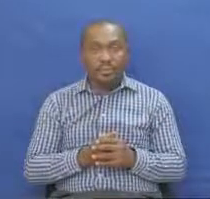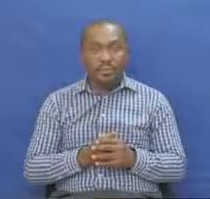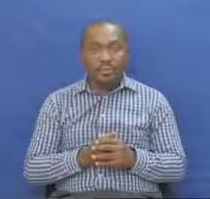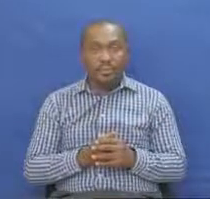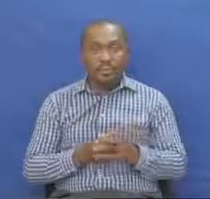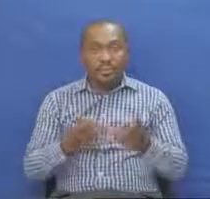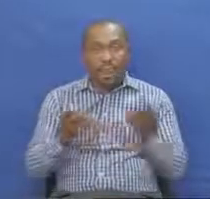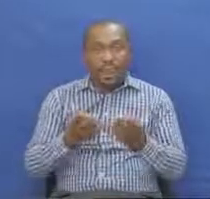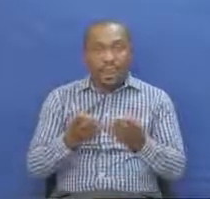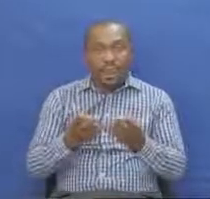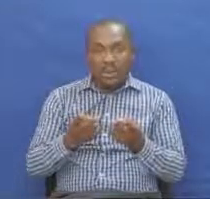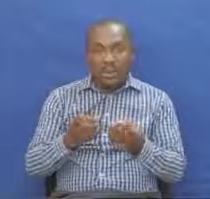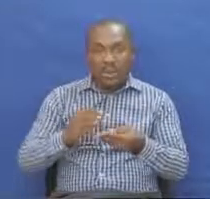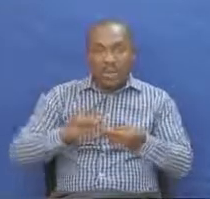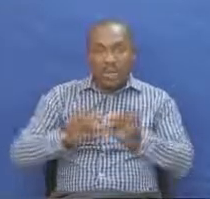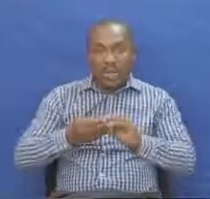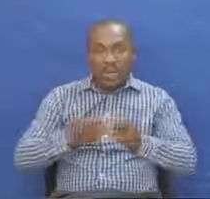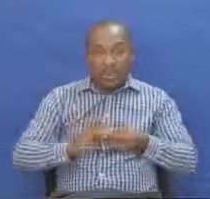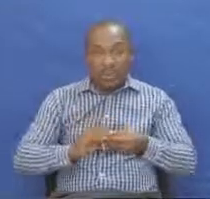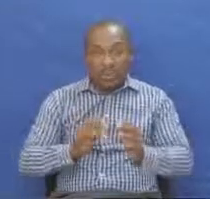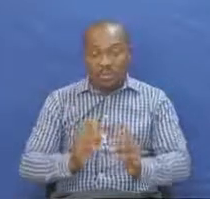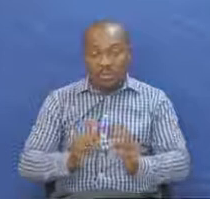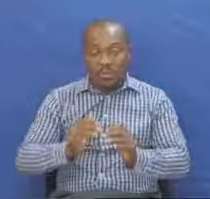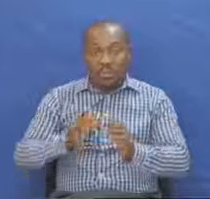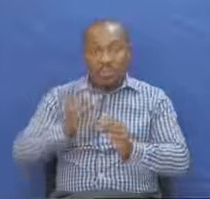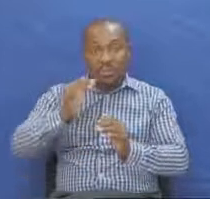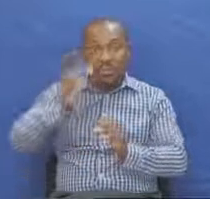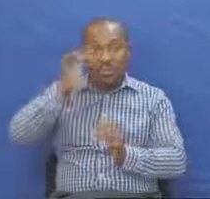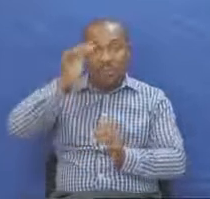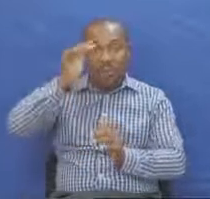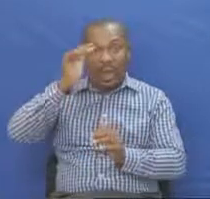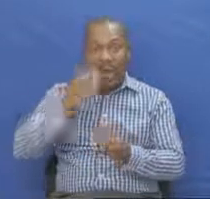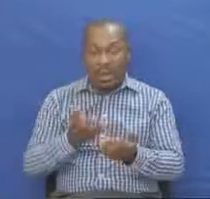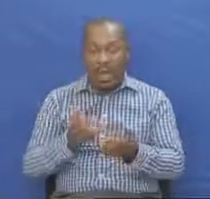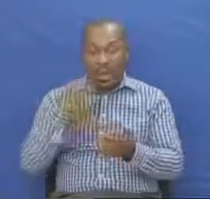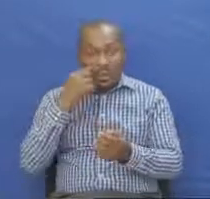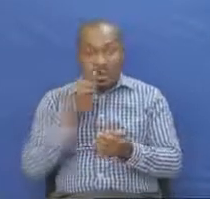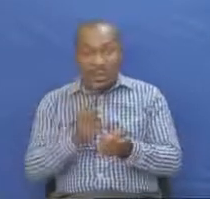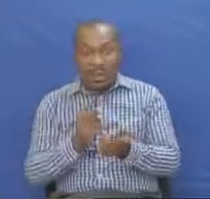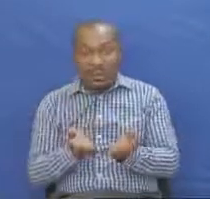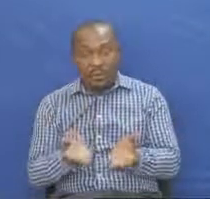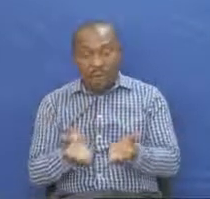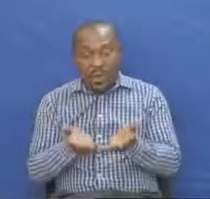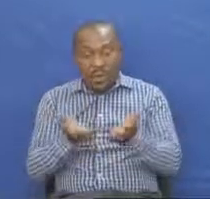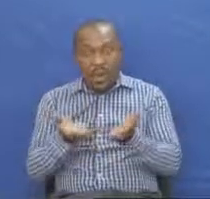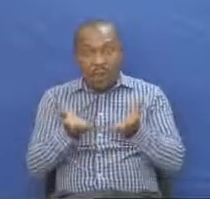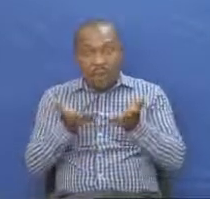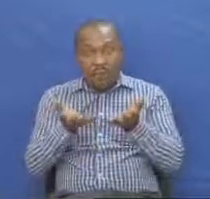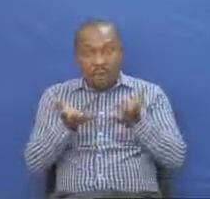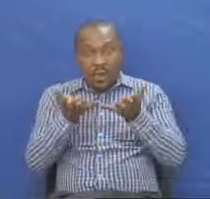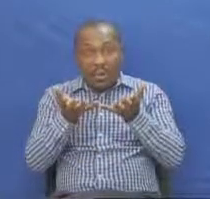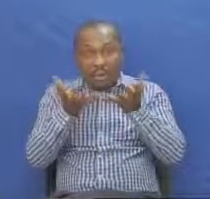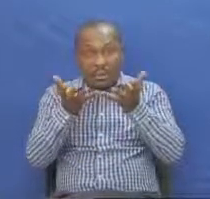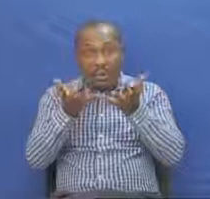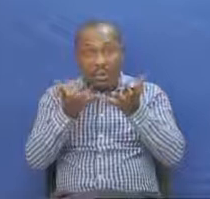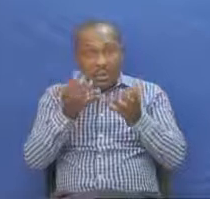develop. And development just refers to the change in the complexity of an organism. How organisms become